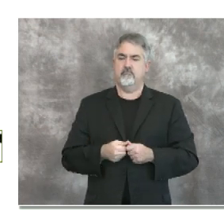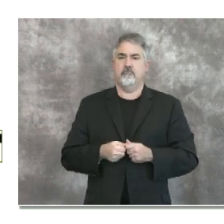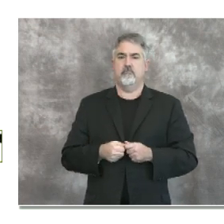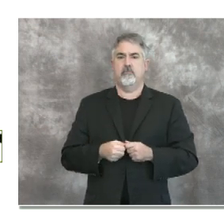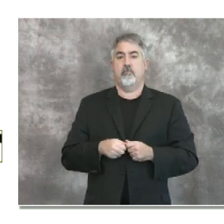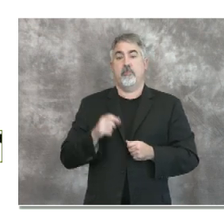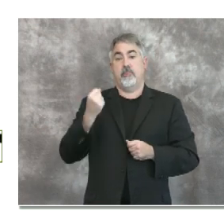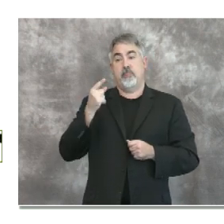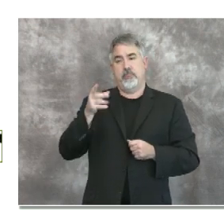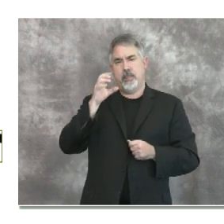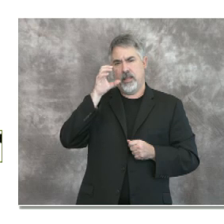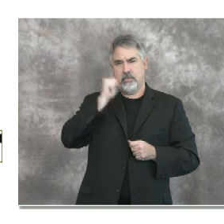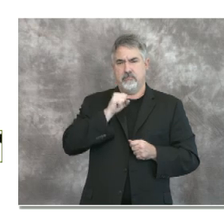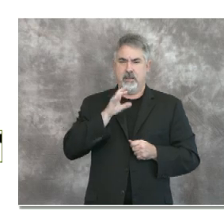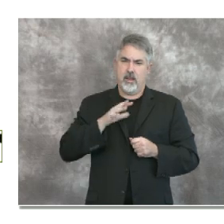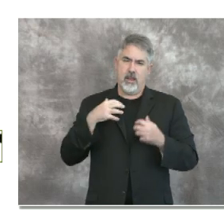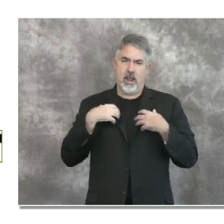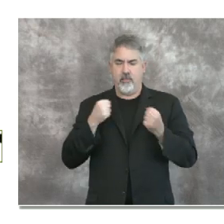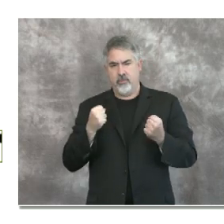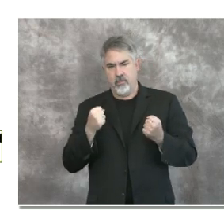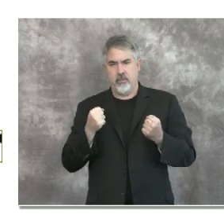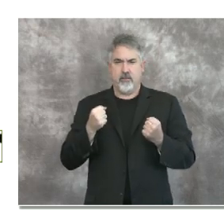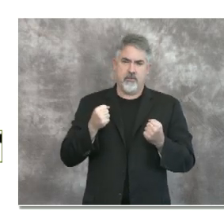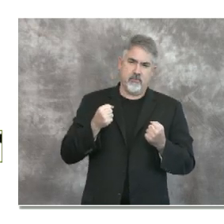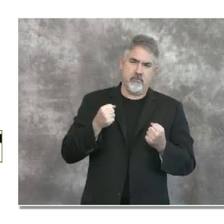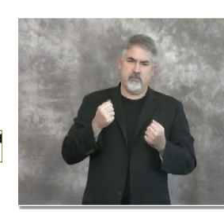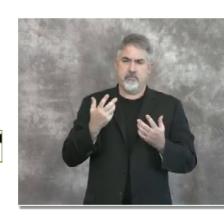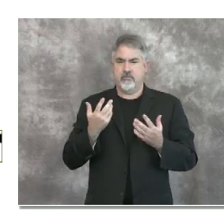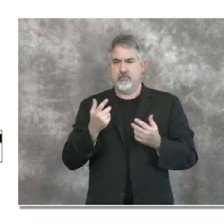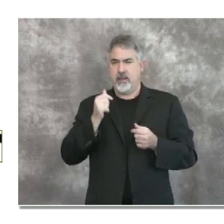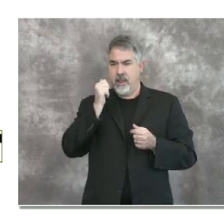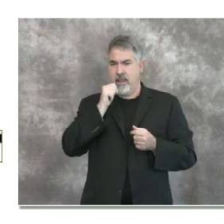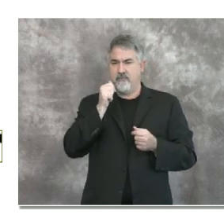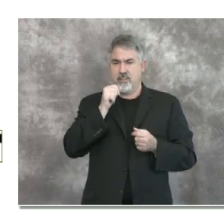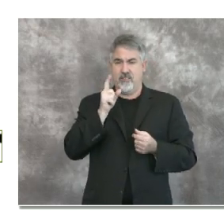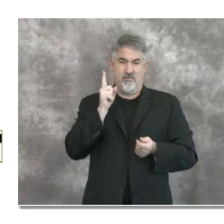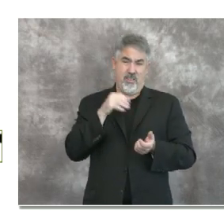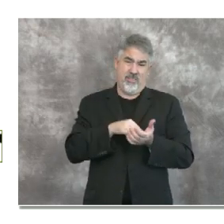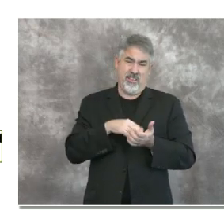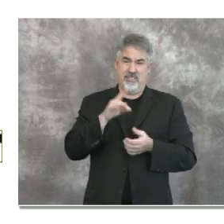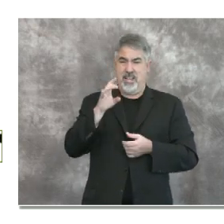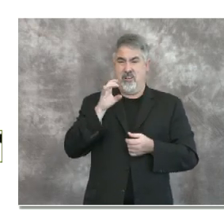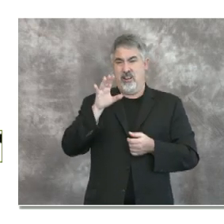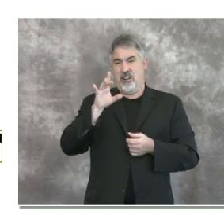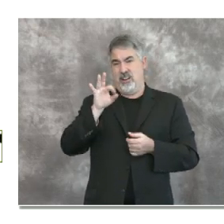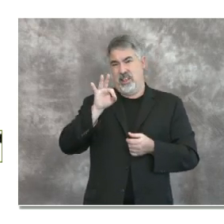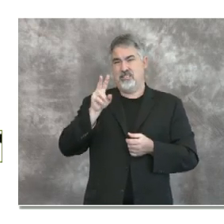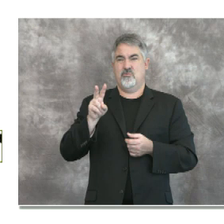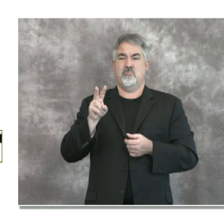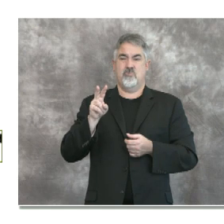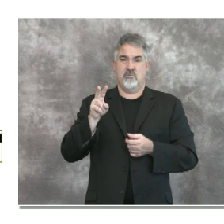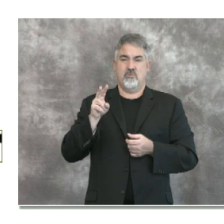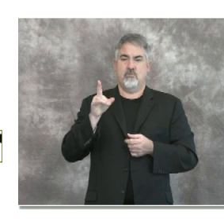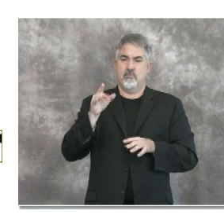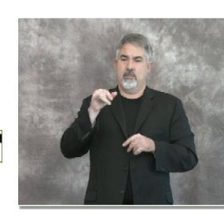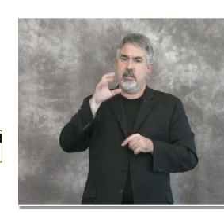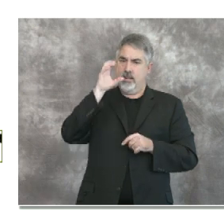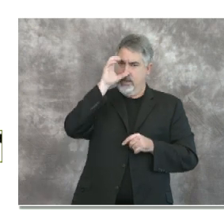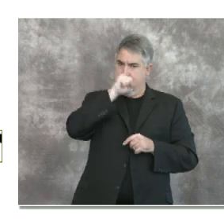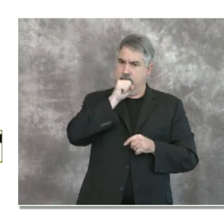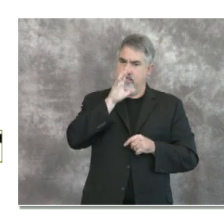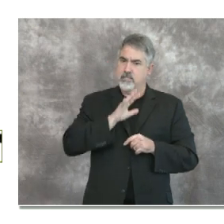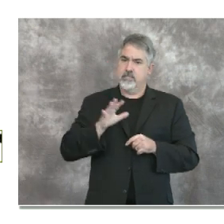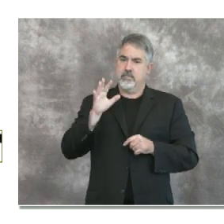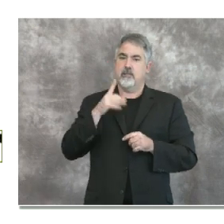estimated recovery that we report out every single day, 1,892. Again, this is an estimated recovery based